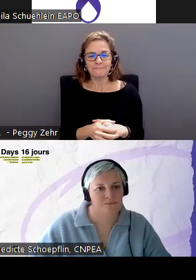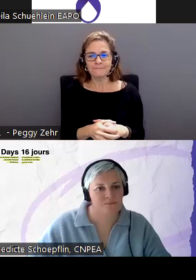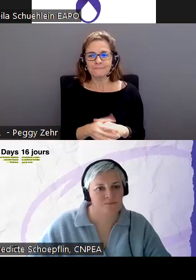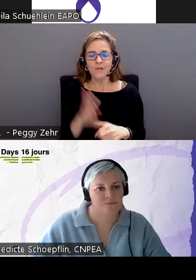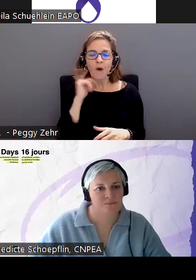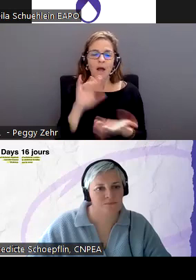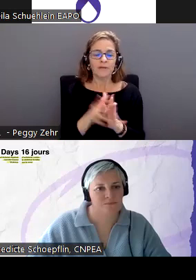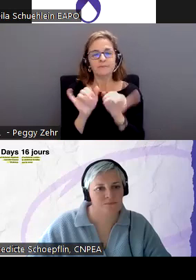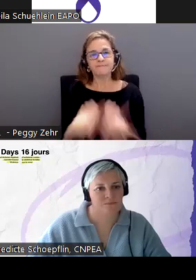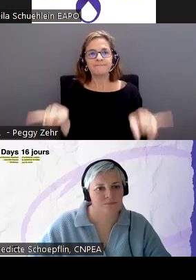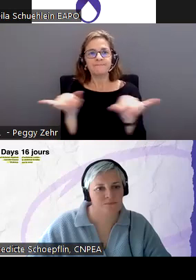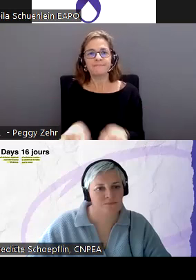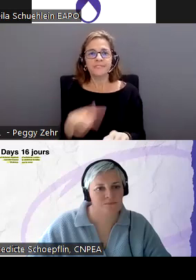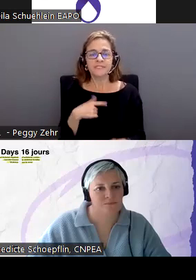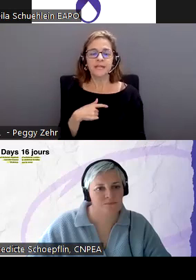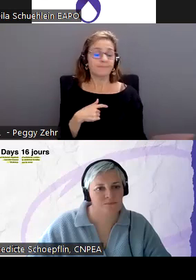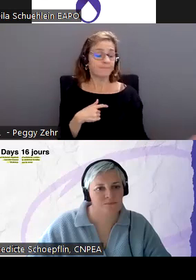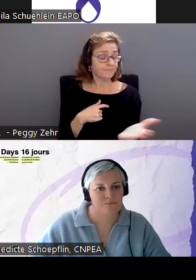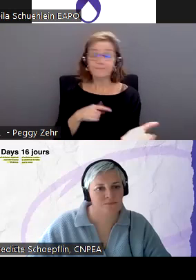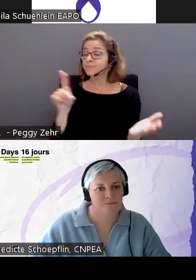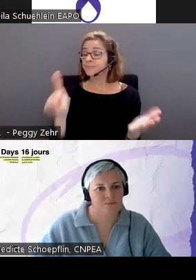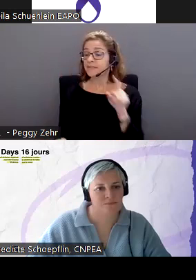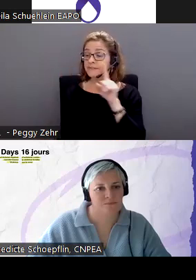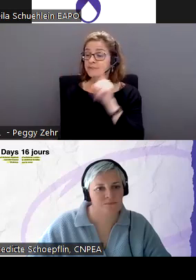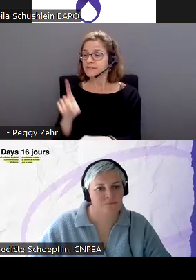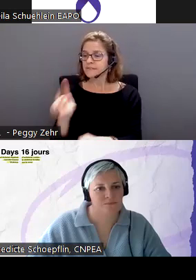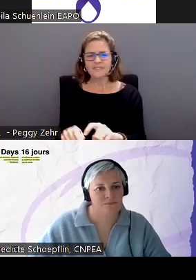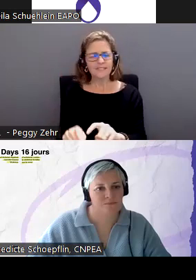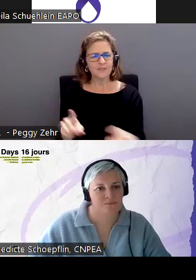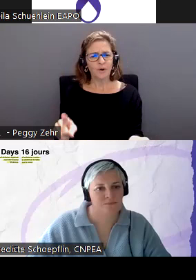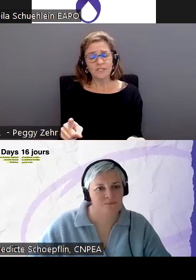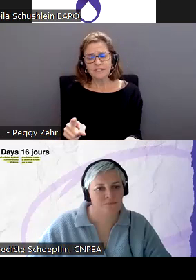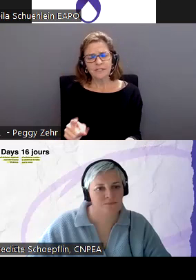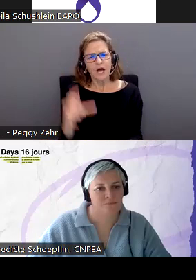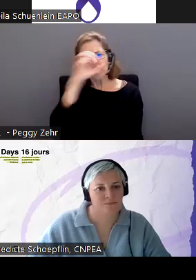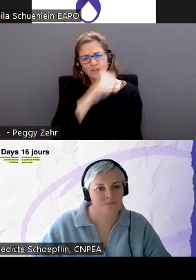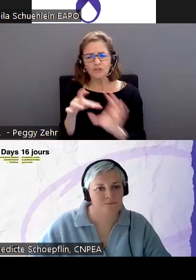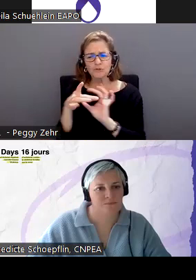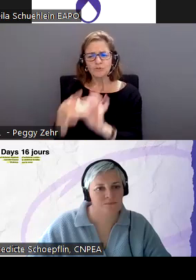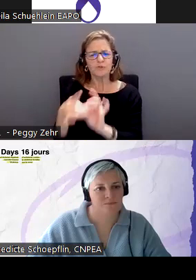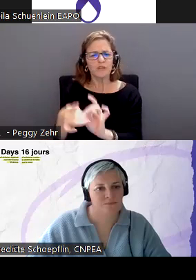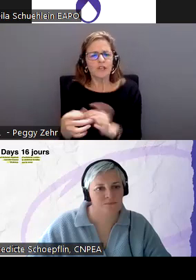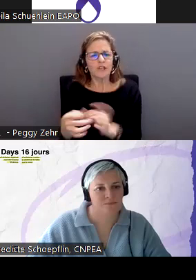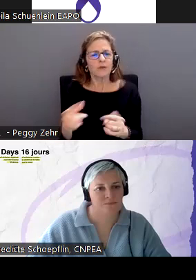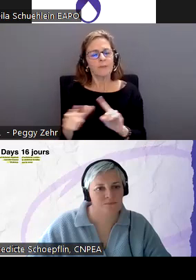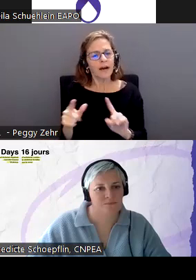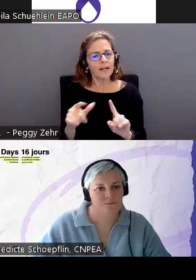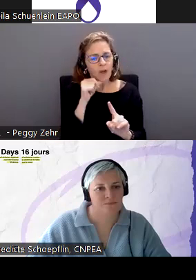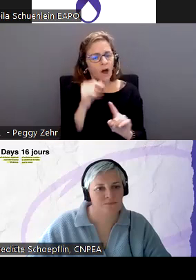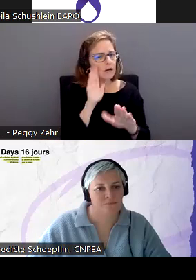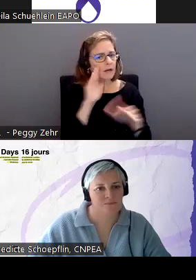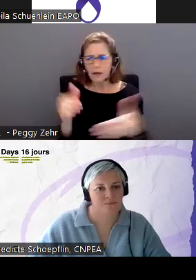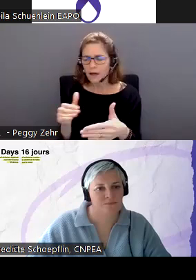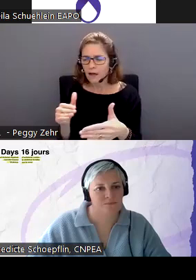routinizes the relationship. It doesn't privilege it. So, and they can demonstrate